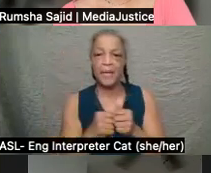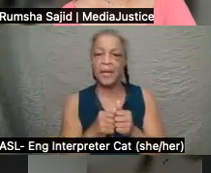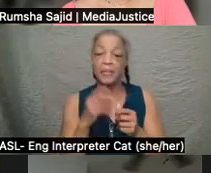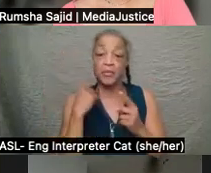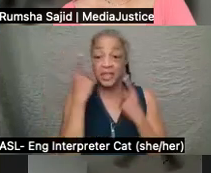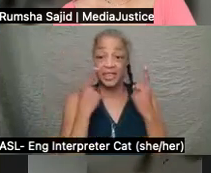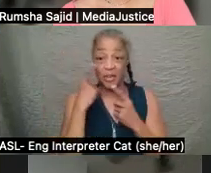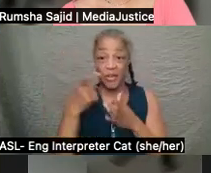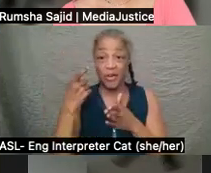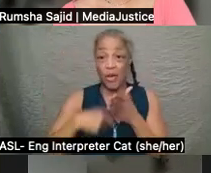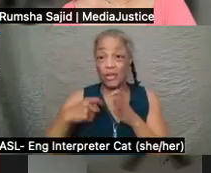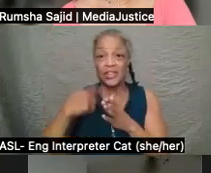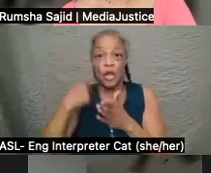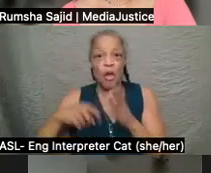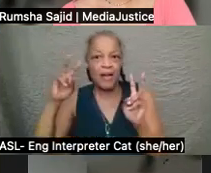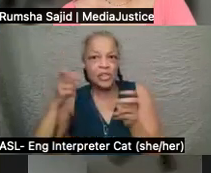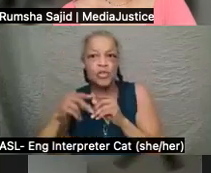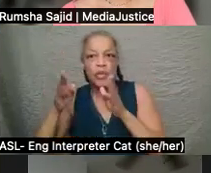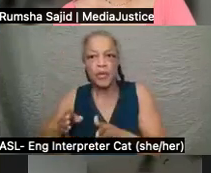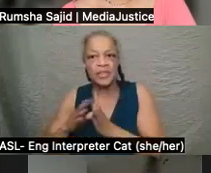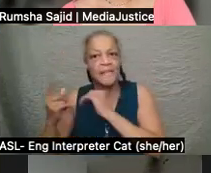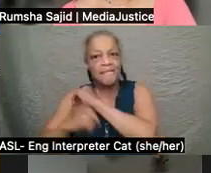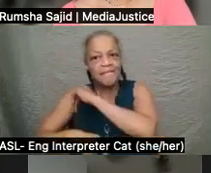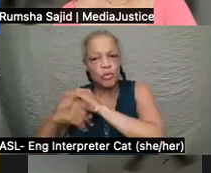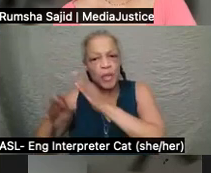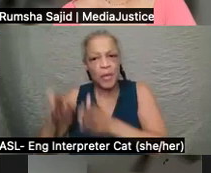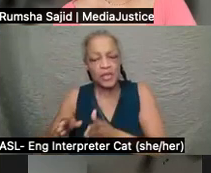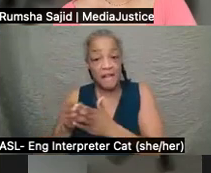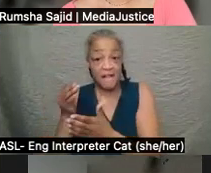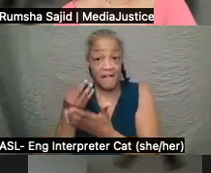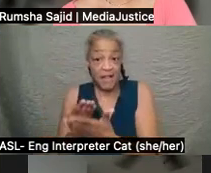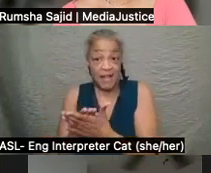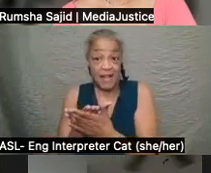the person that's being monitored, both financial and